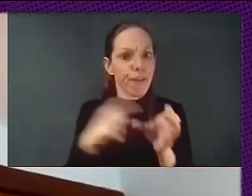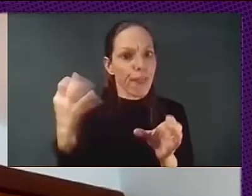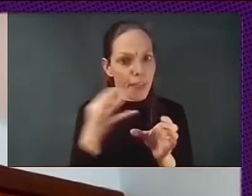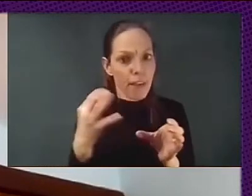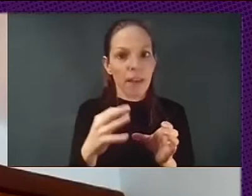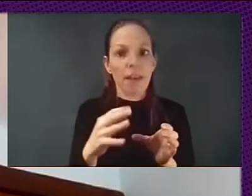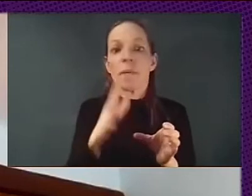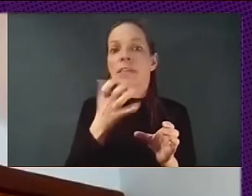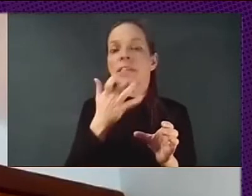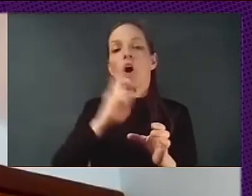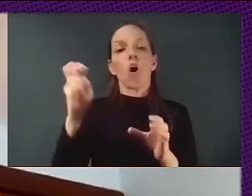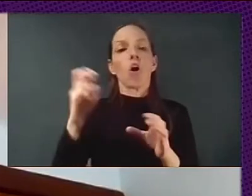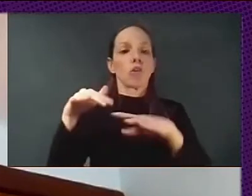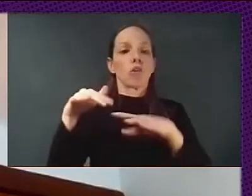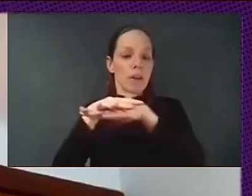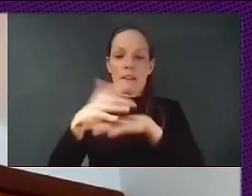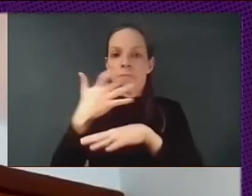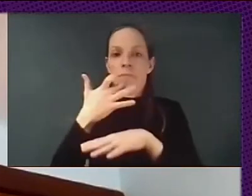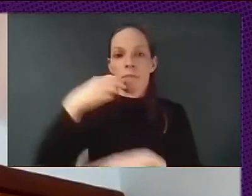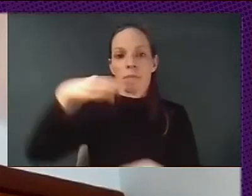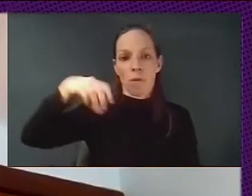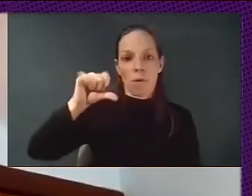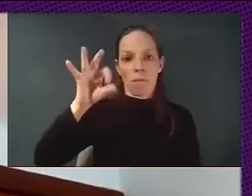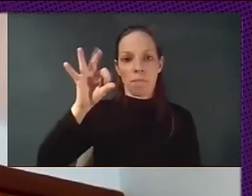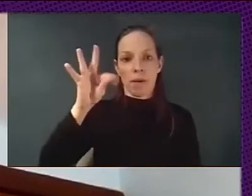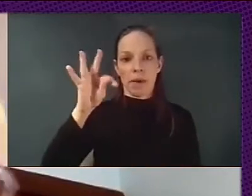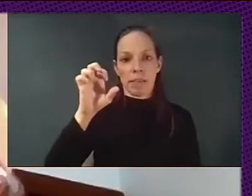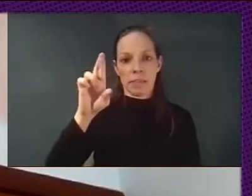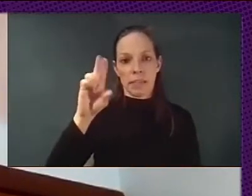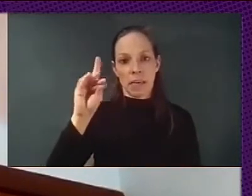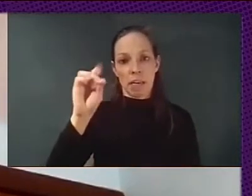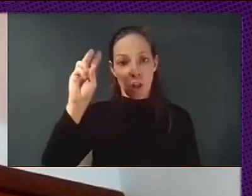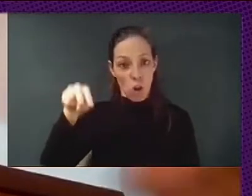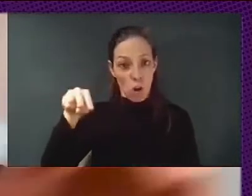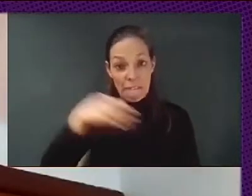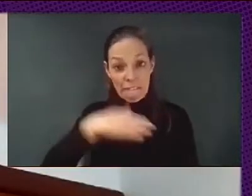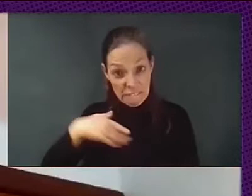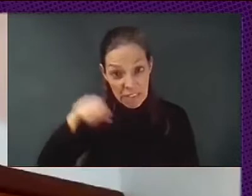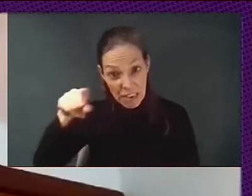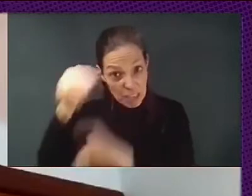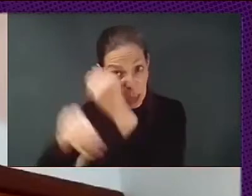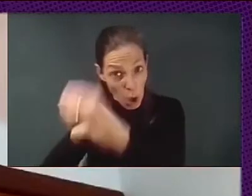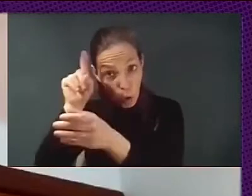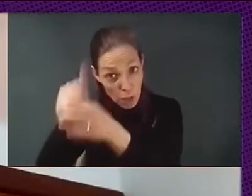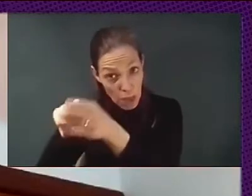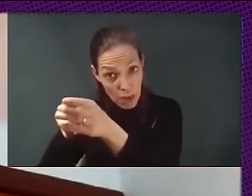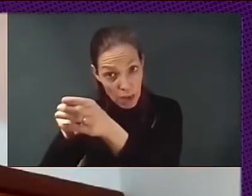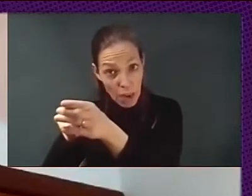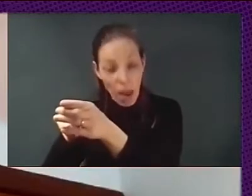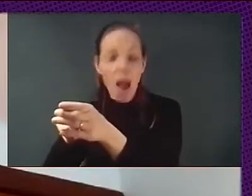to move over there so you have them to talk to while you're using Mastodon. But then they have to ask all their friends to migrate over. And